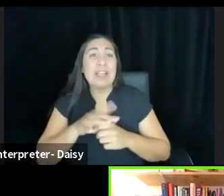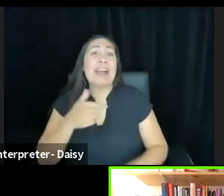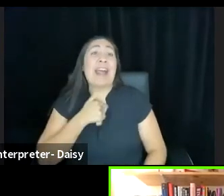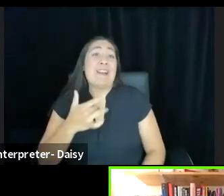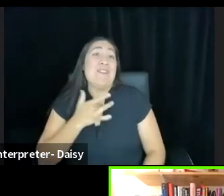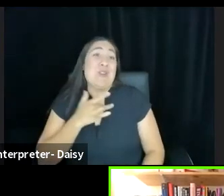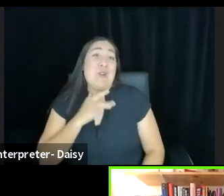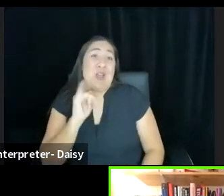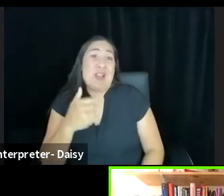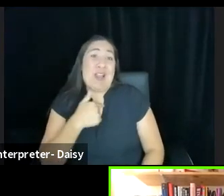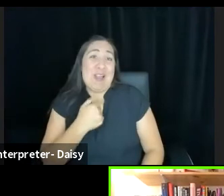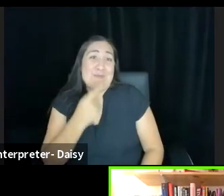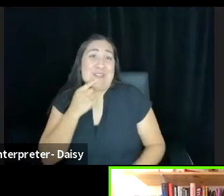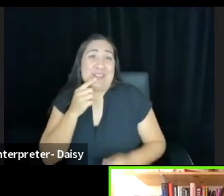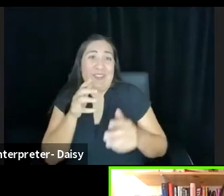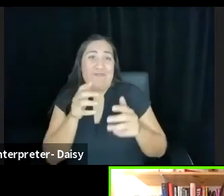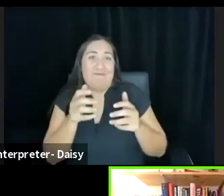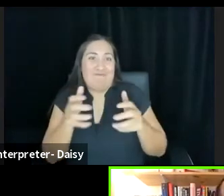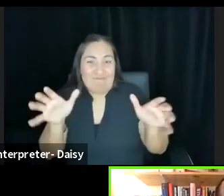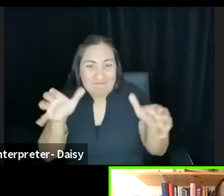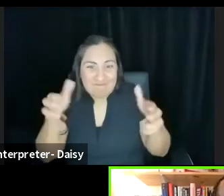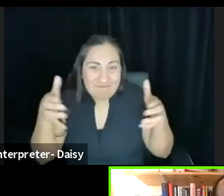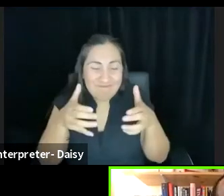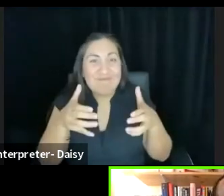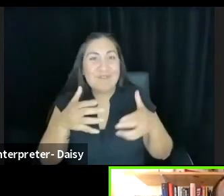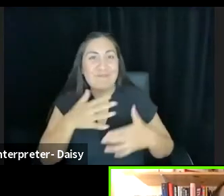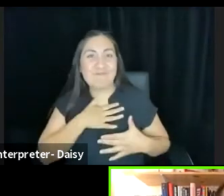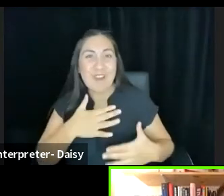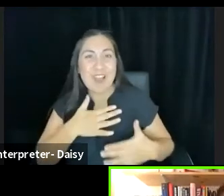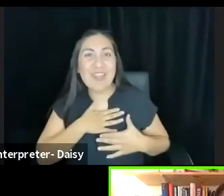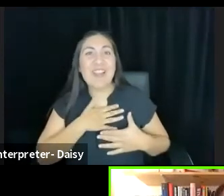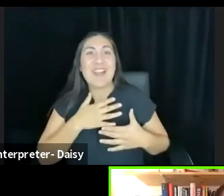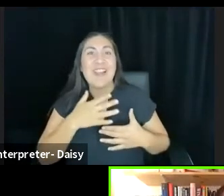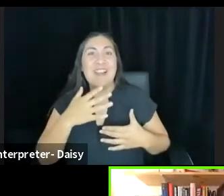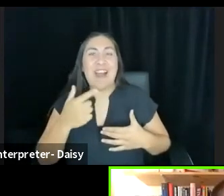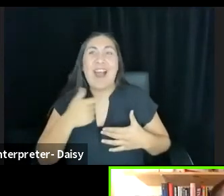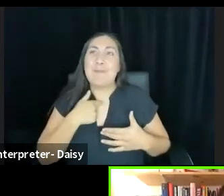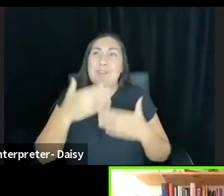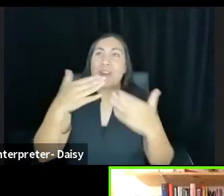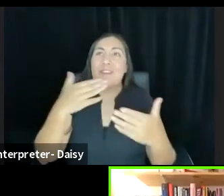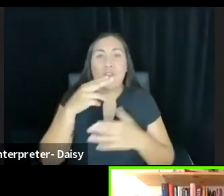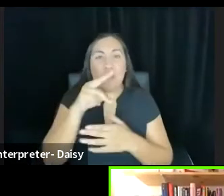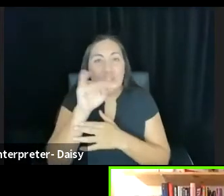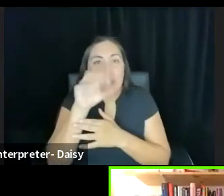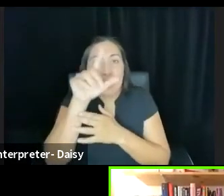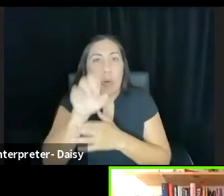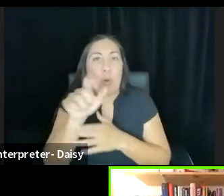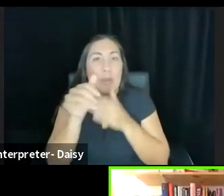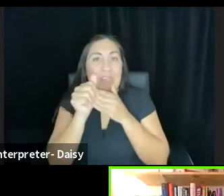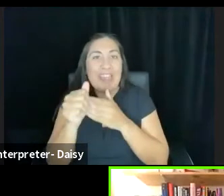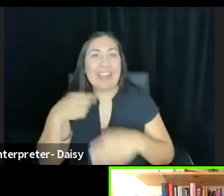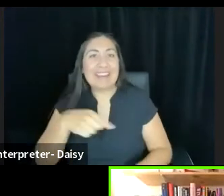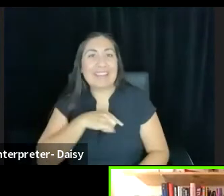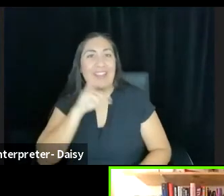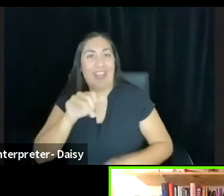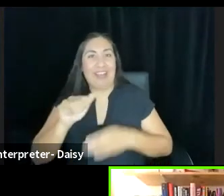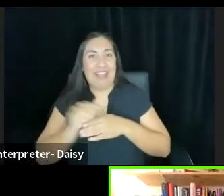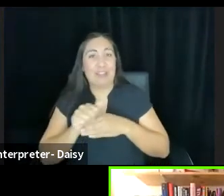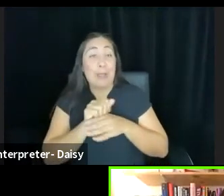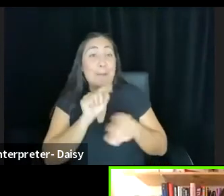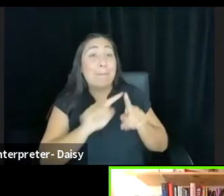So I'm grateful for Nicole leading us in that exercise, but also just seeing your faces. I mean, I really